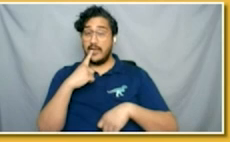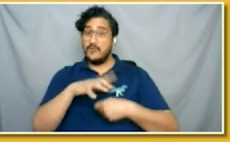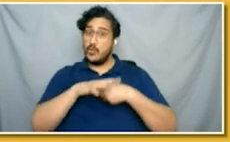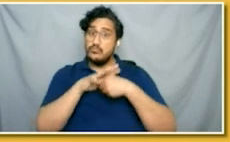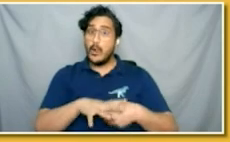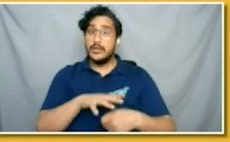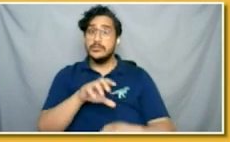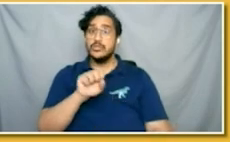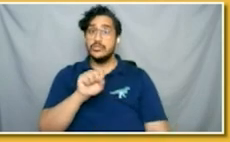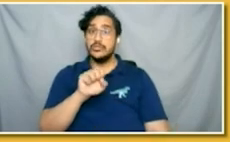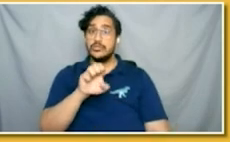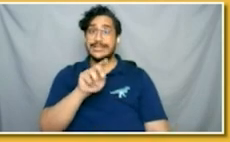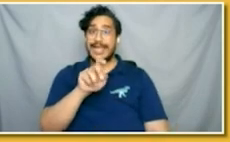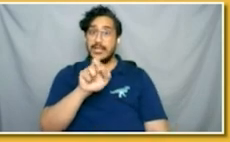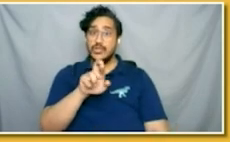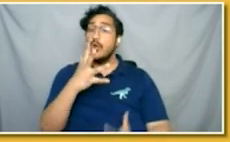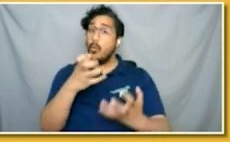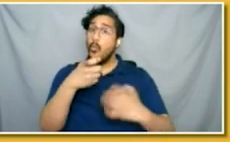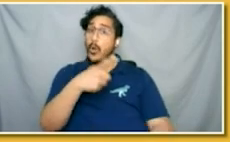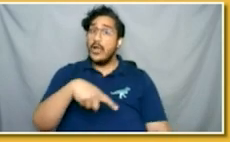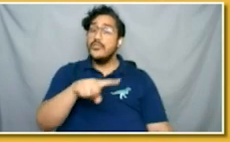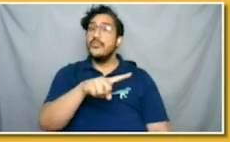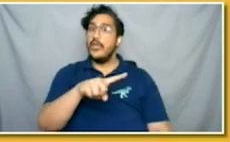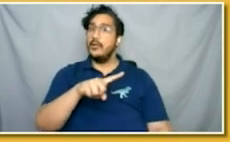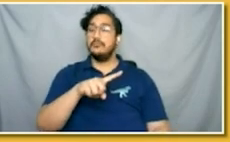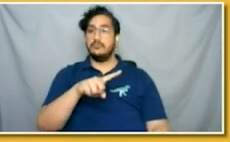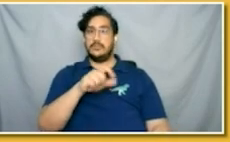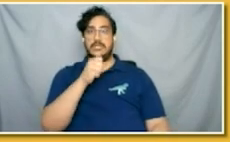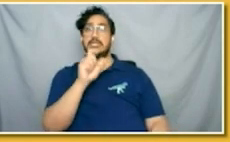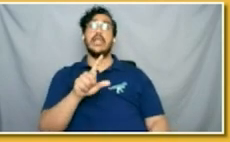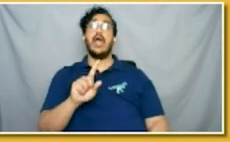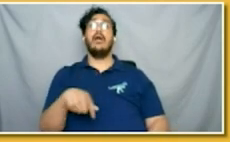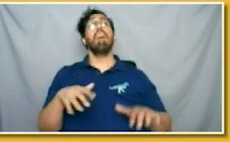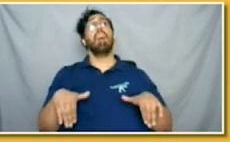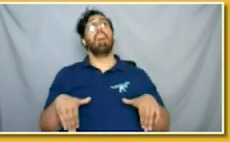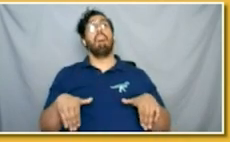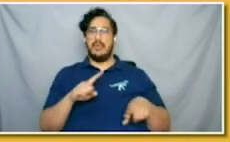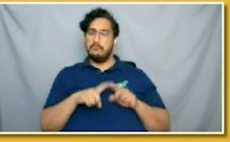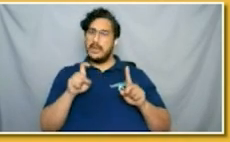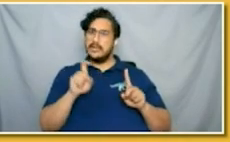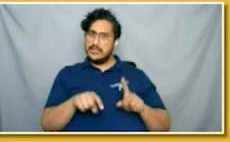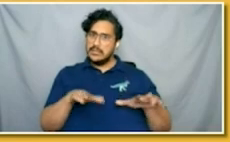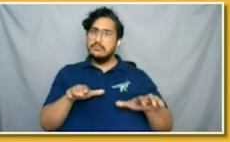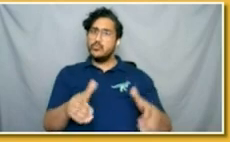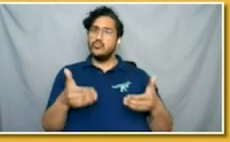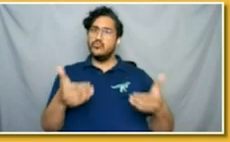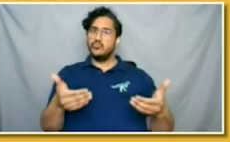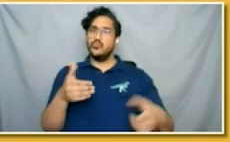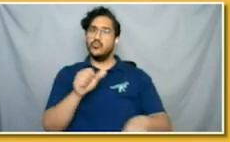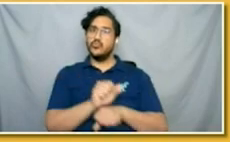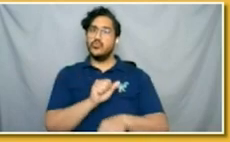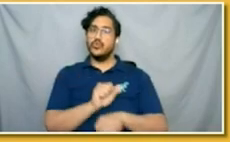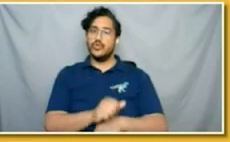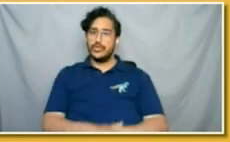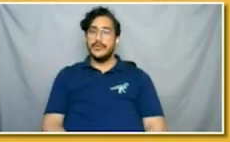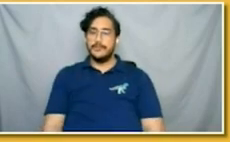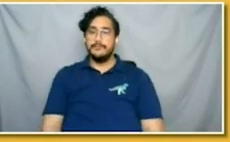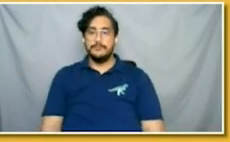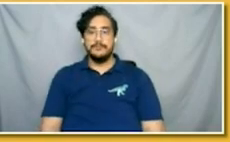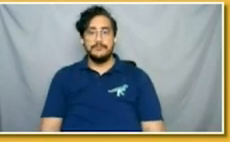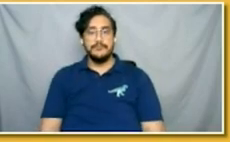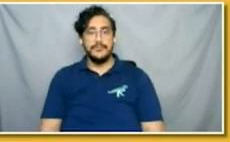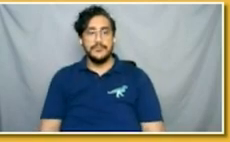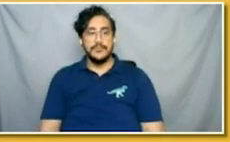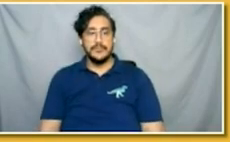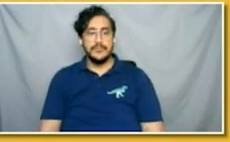want them twiddling their thumbs, we need them to do the work that we elected them to do. So Jay, I want to just